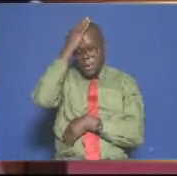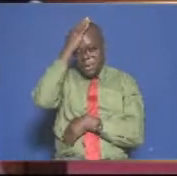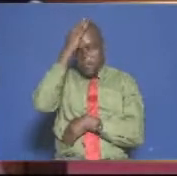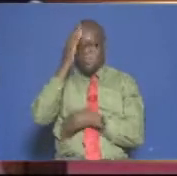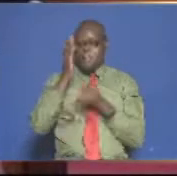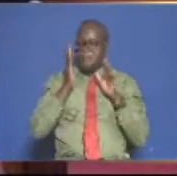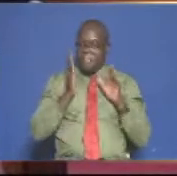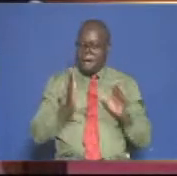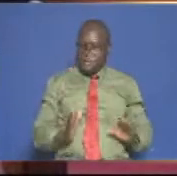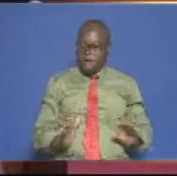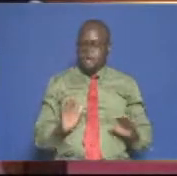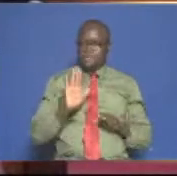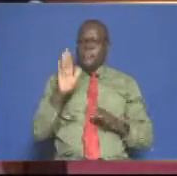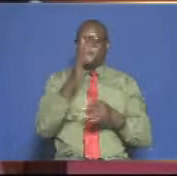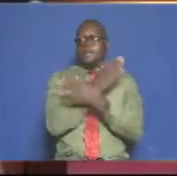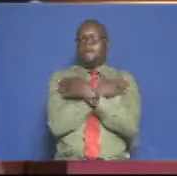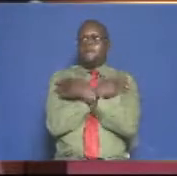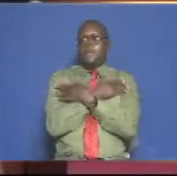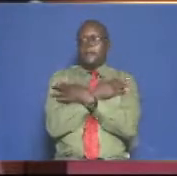to his friends.